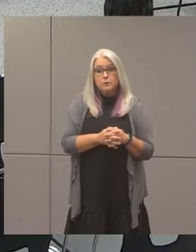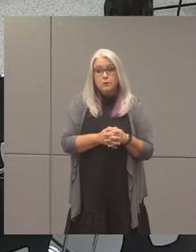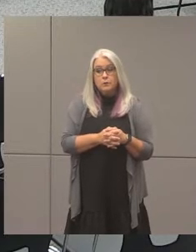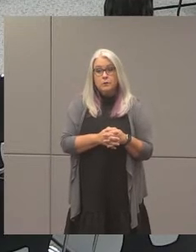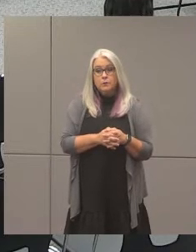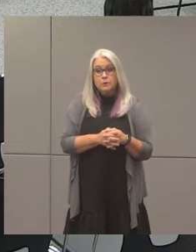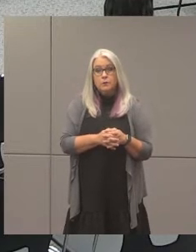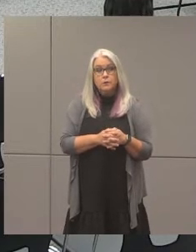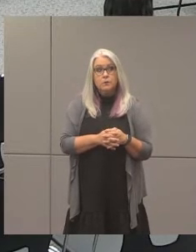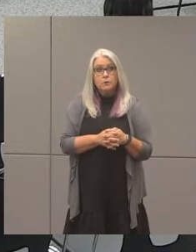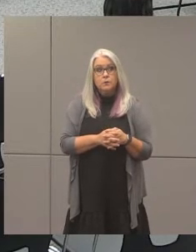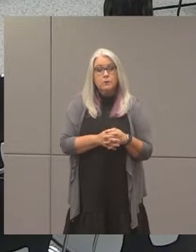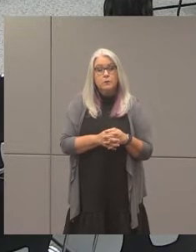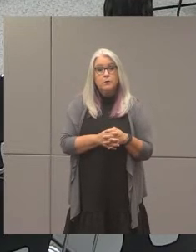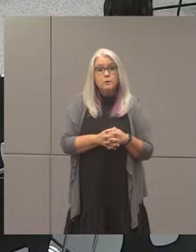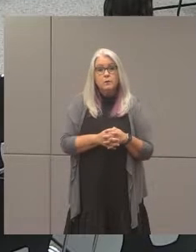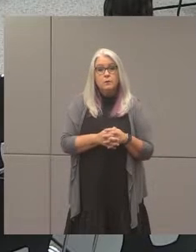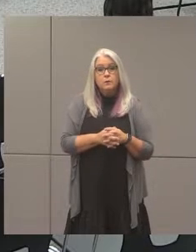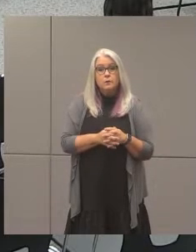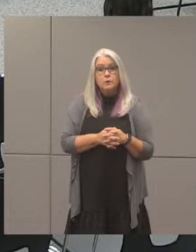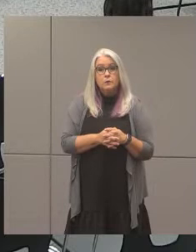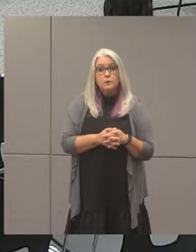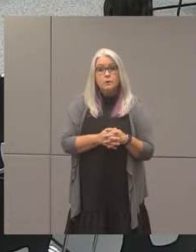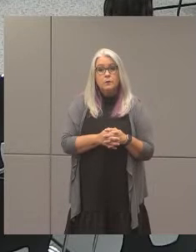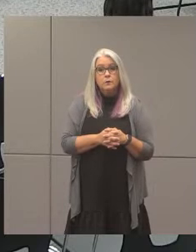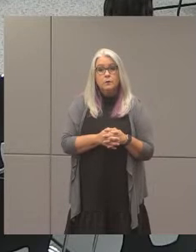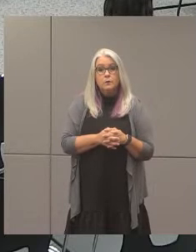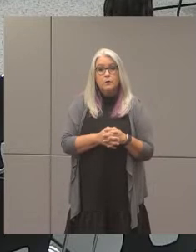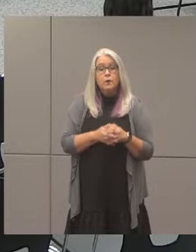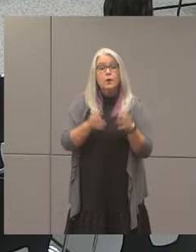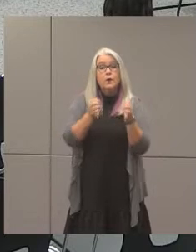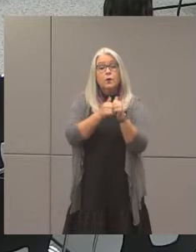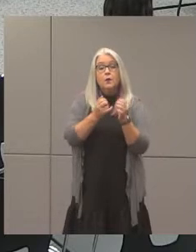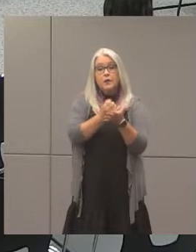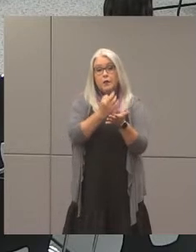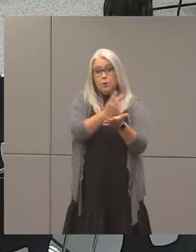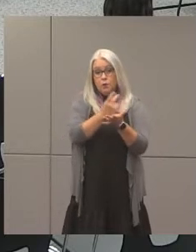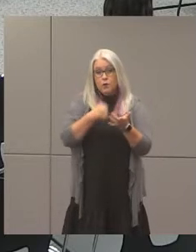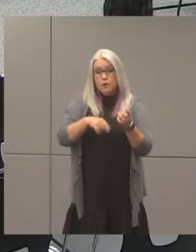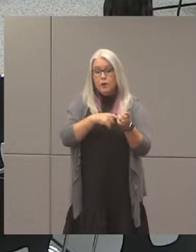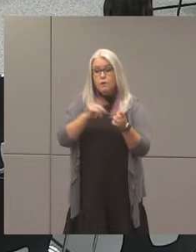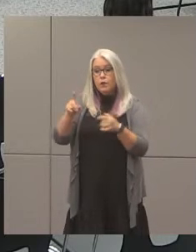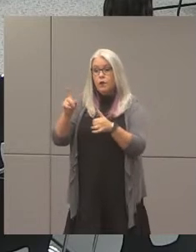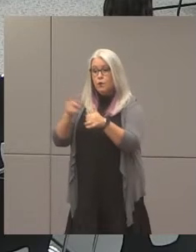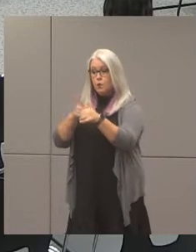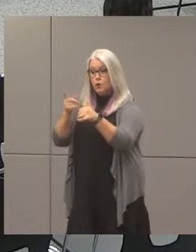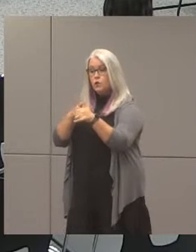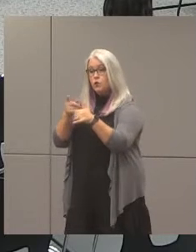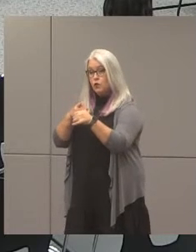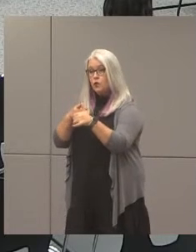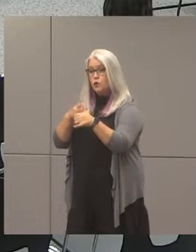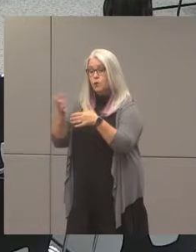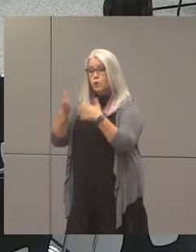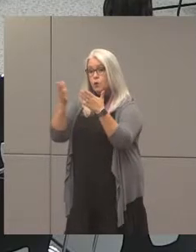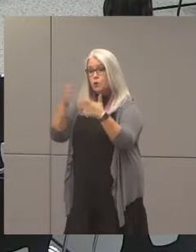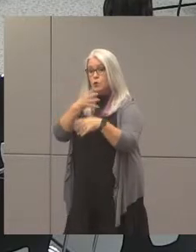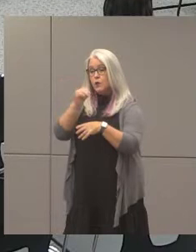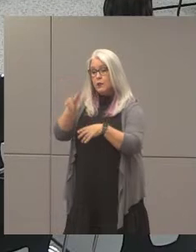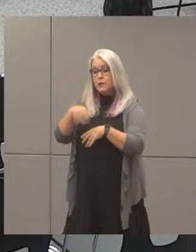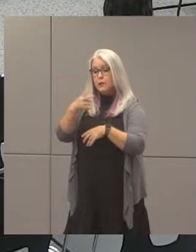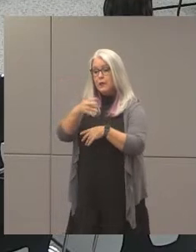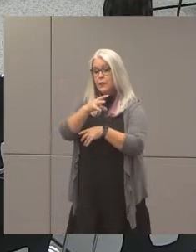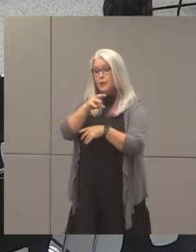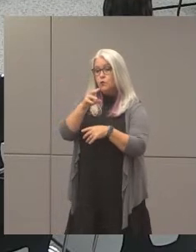Hello. As it stated, it's with the approval of the original motion by trustee Freeman, and that was seconded by trustee